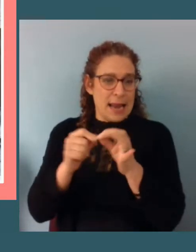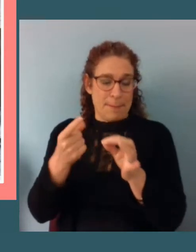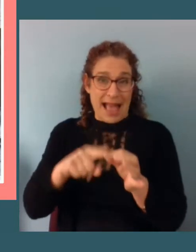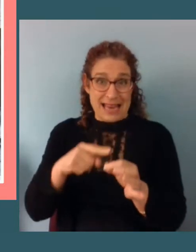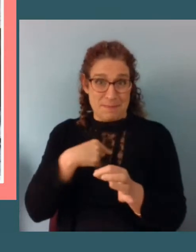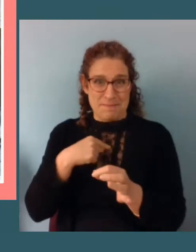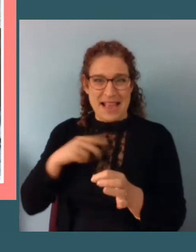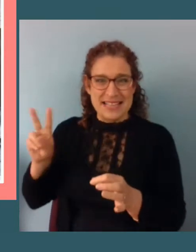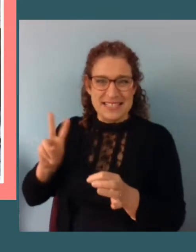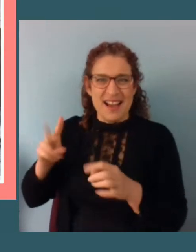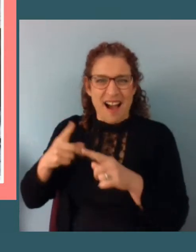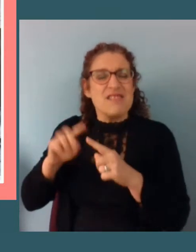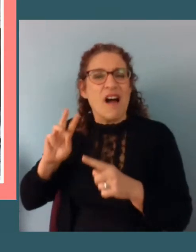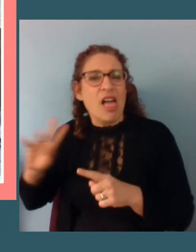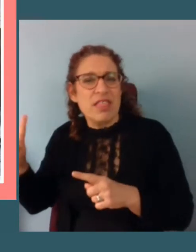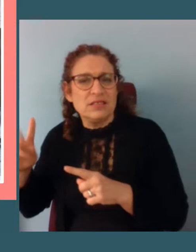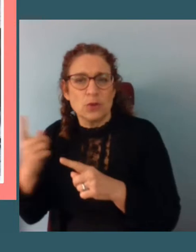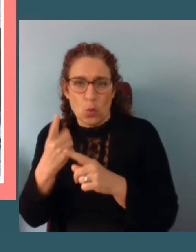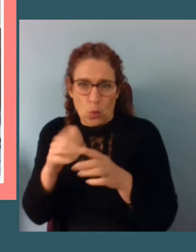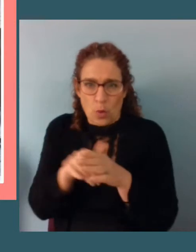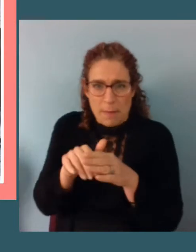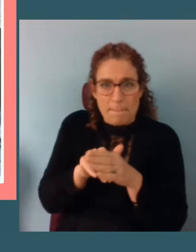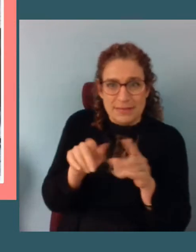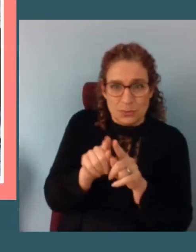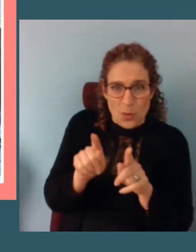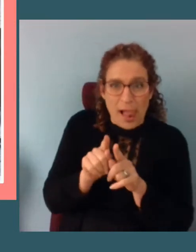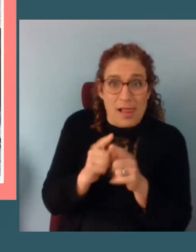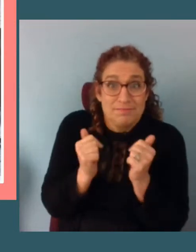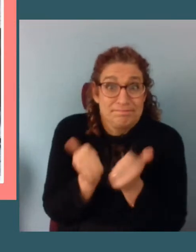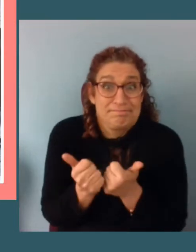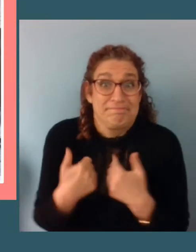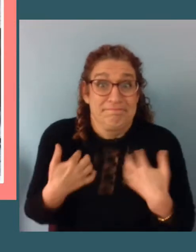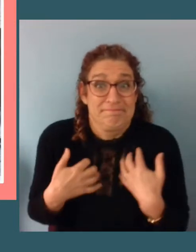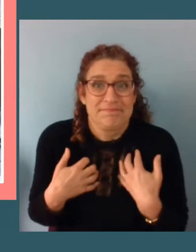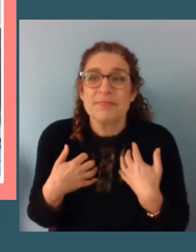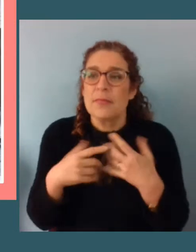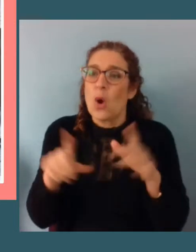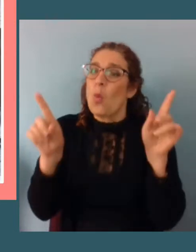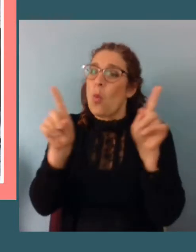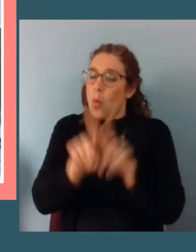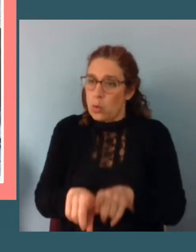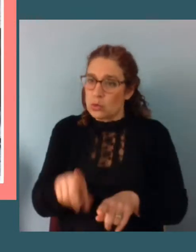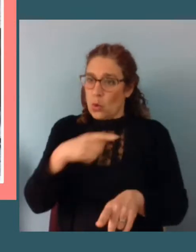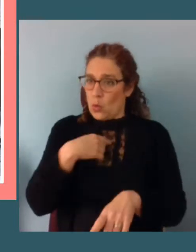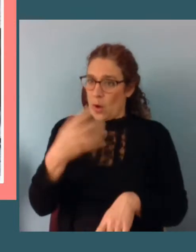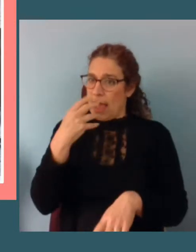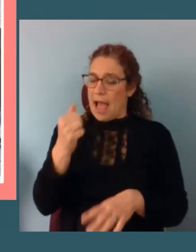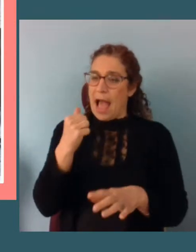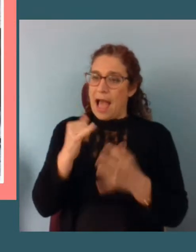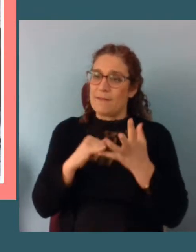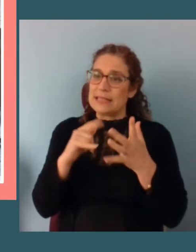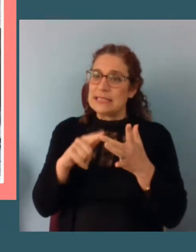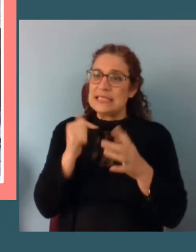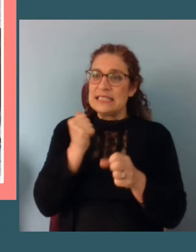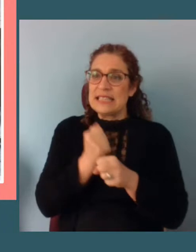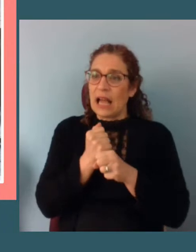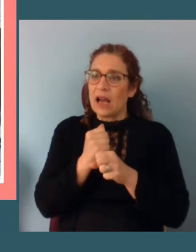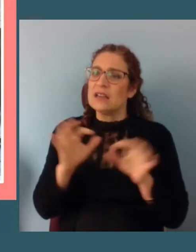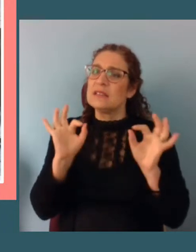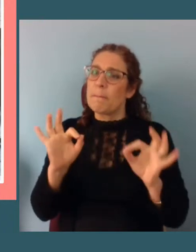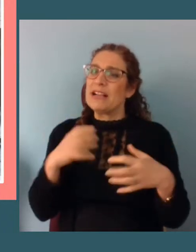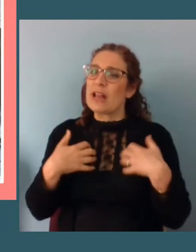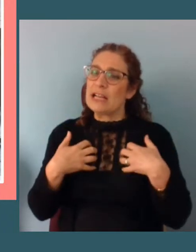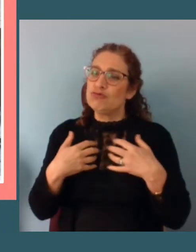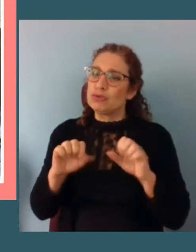other members. So fantastic news. And we also have a specialist interest group relating to the British